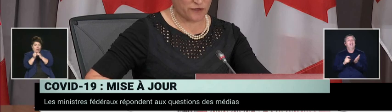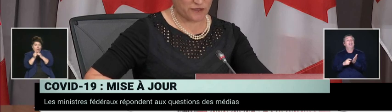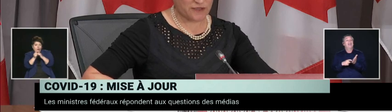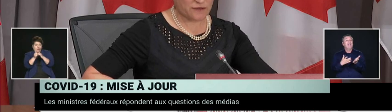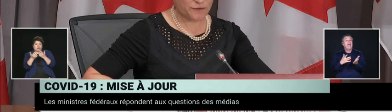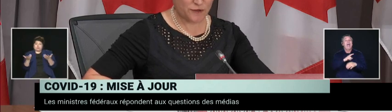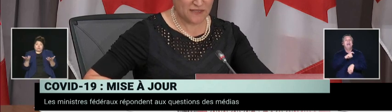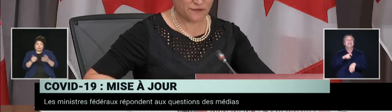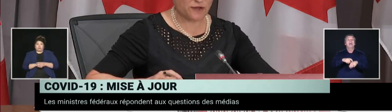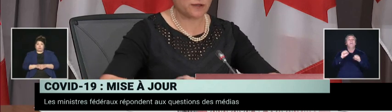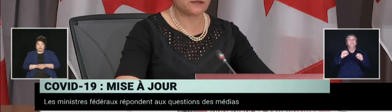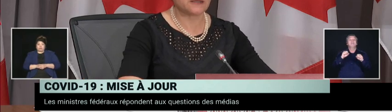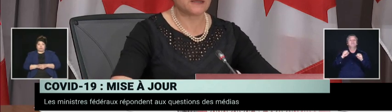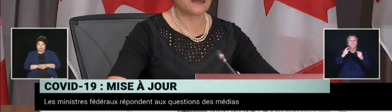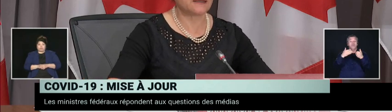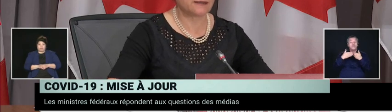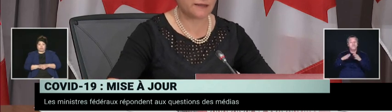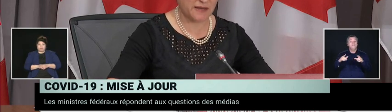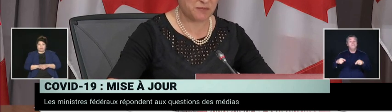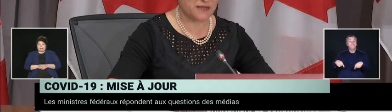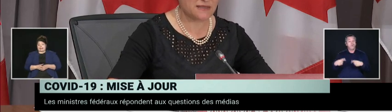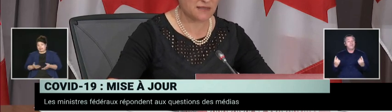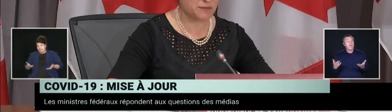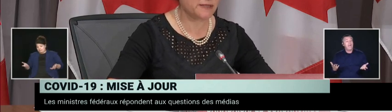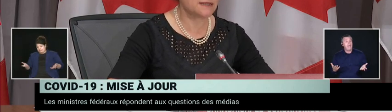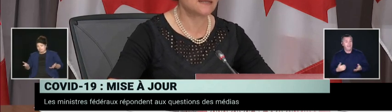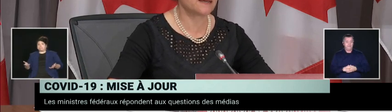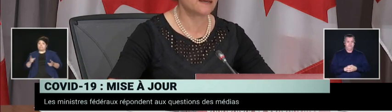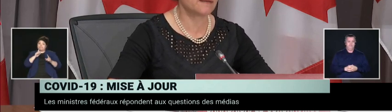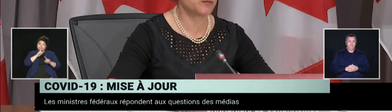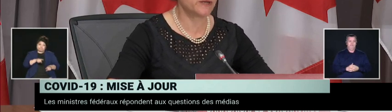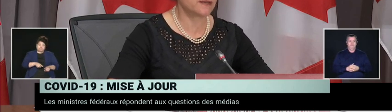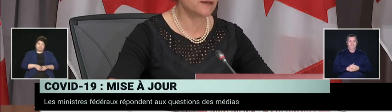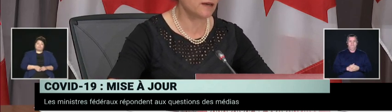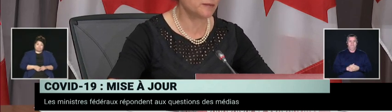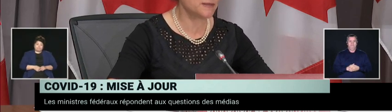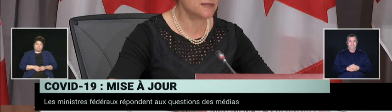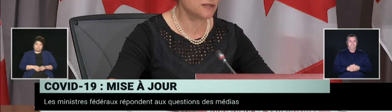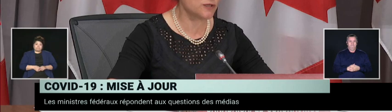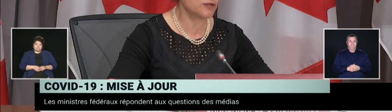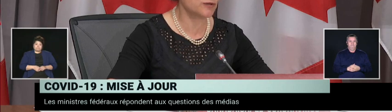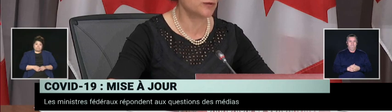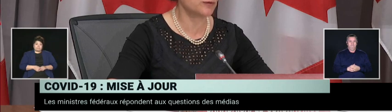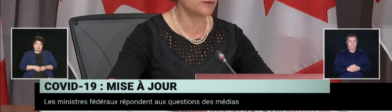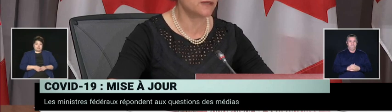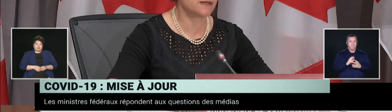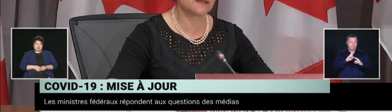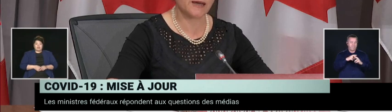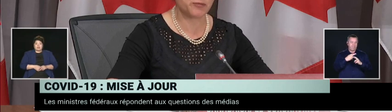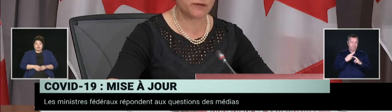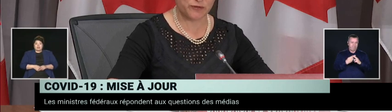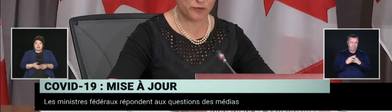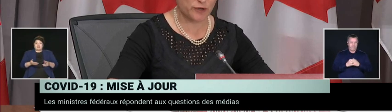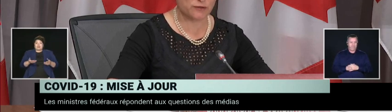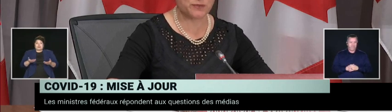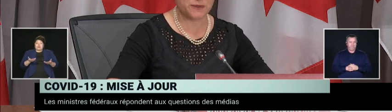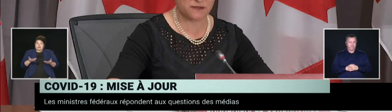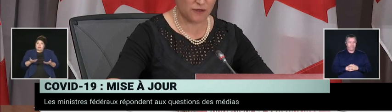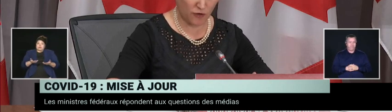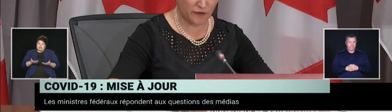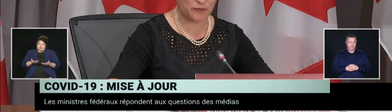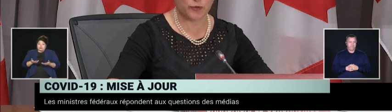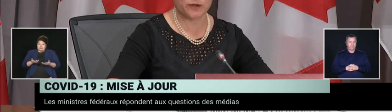Well, look, first of all, let me simply say that when it comes to the collaborative